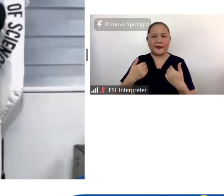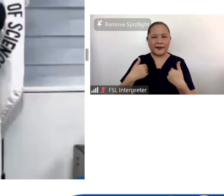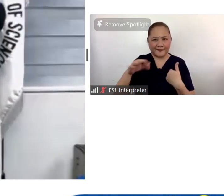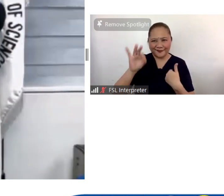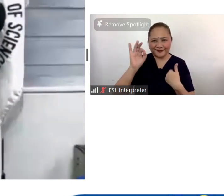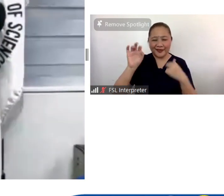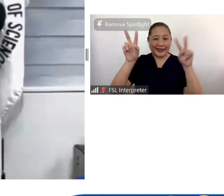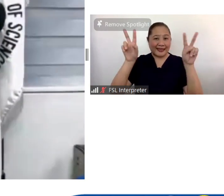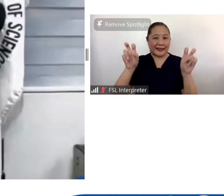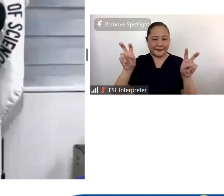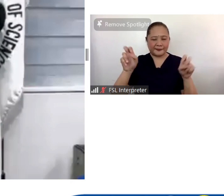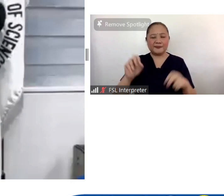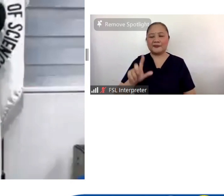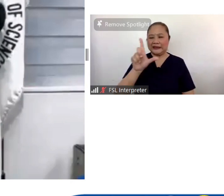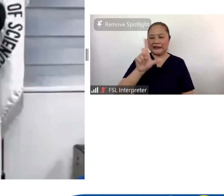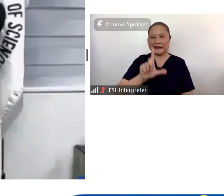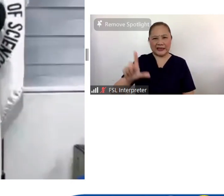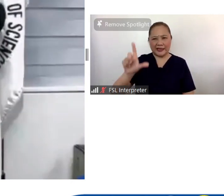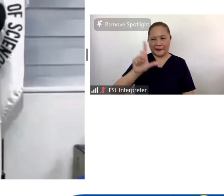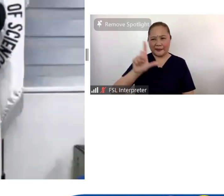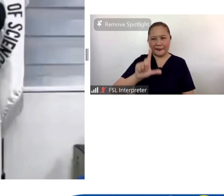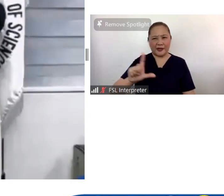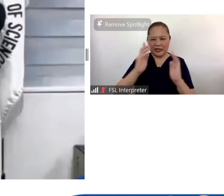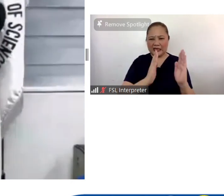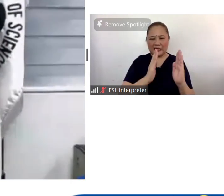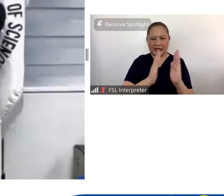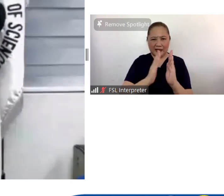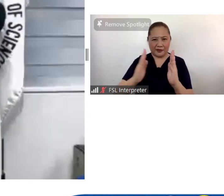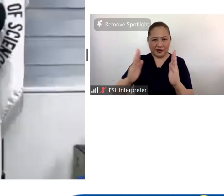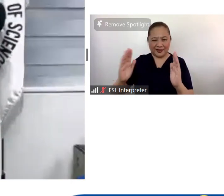theme, Libraries